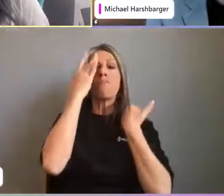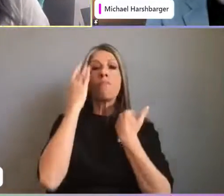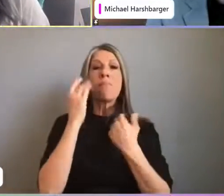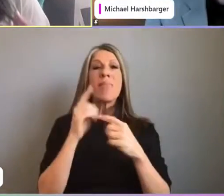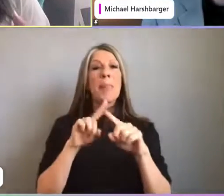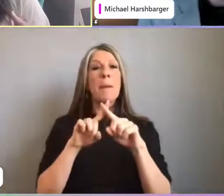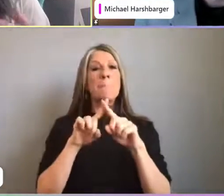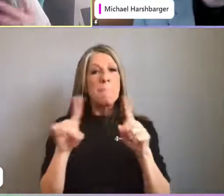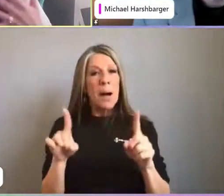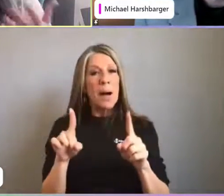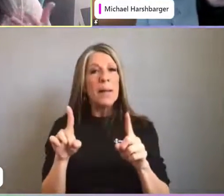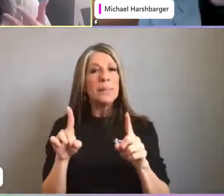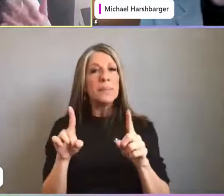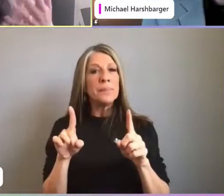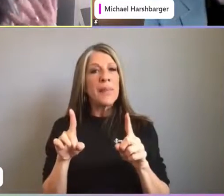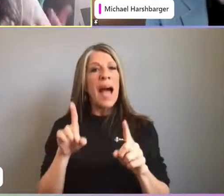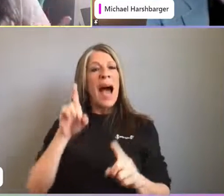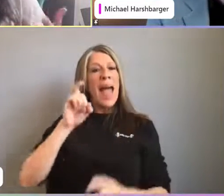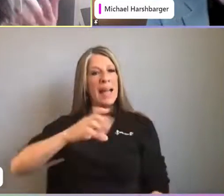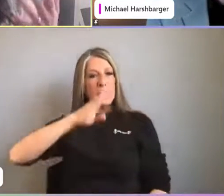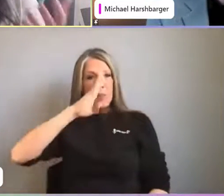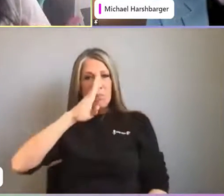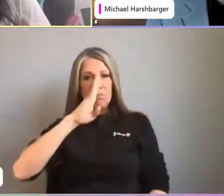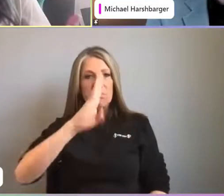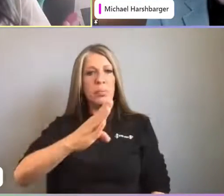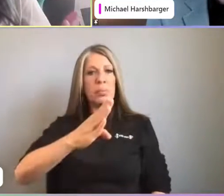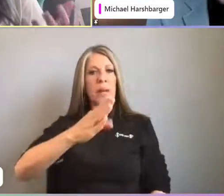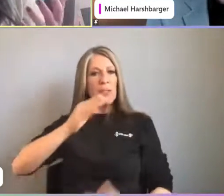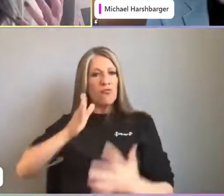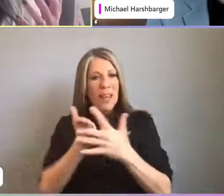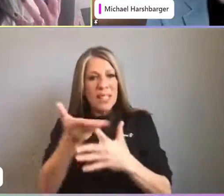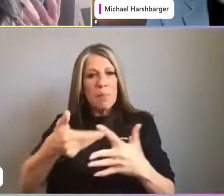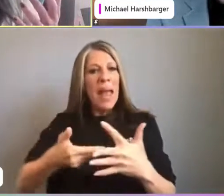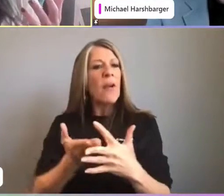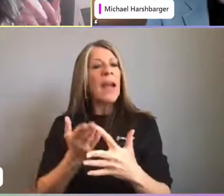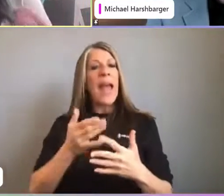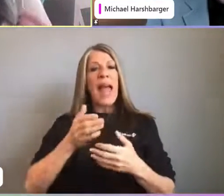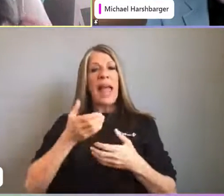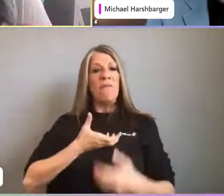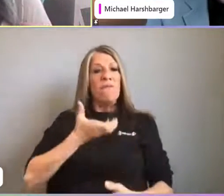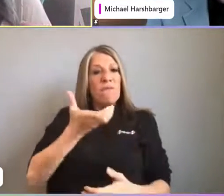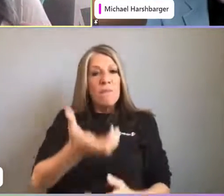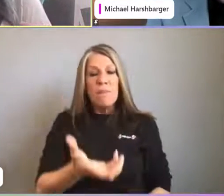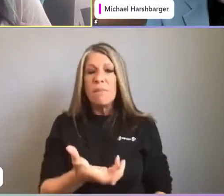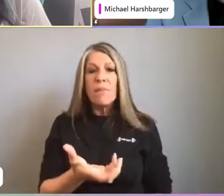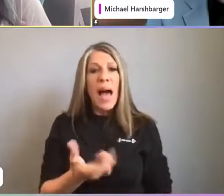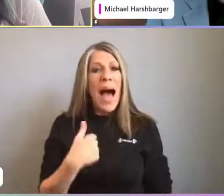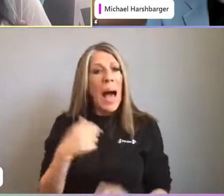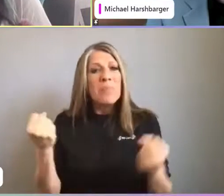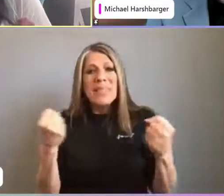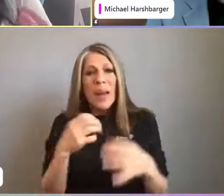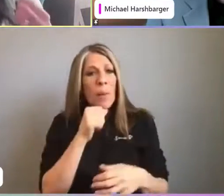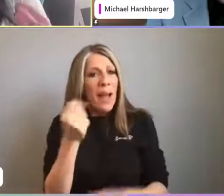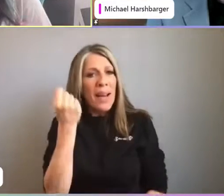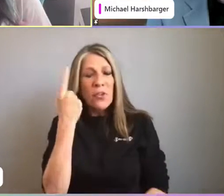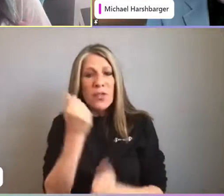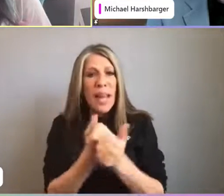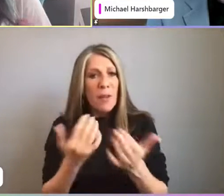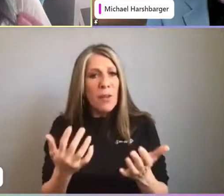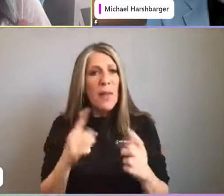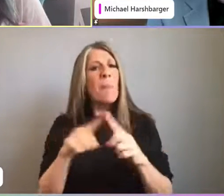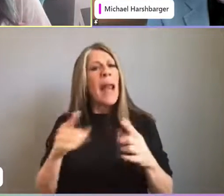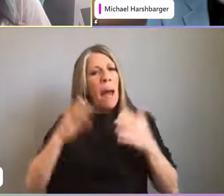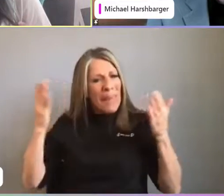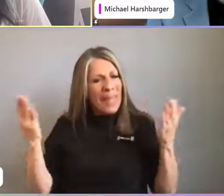But I had to be blunt and transparent and vulnerable that I'm scared that I'm not going to get everything, but I'm in